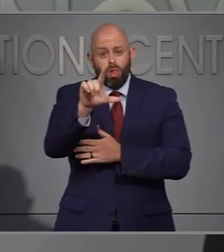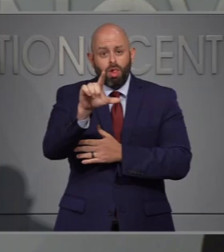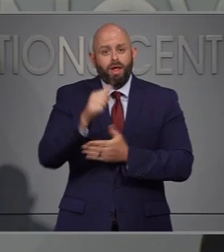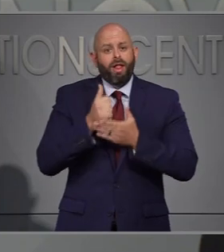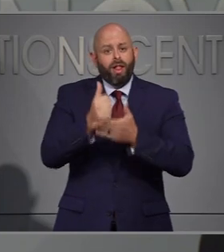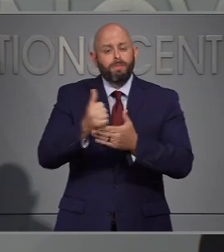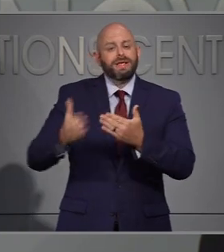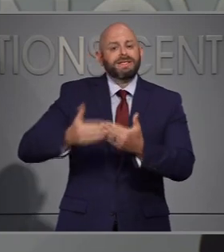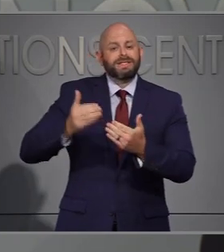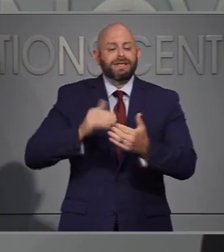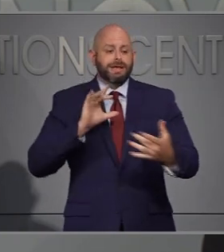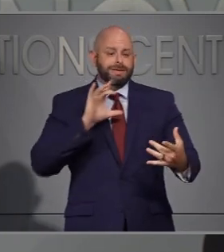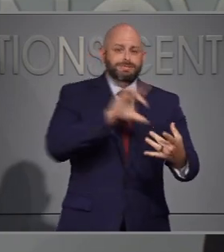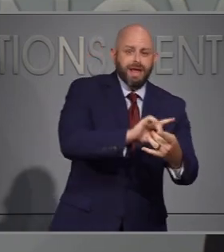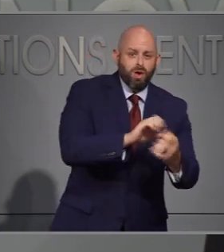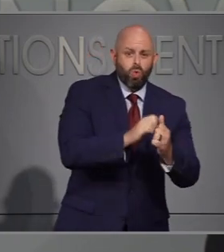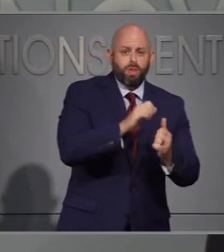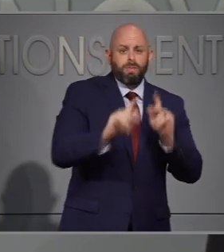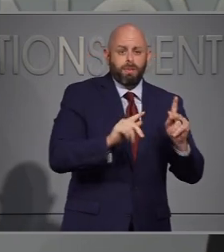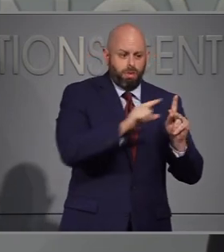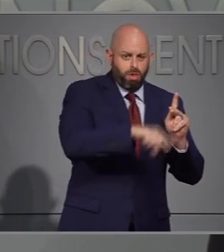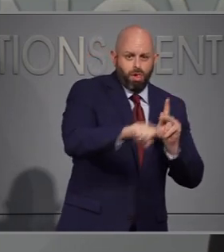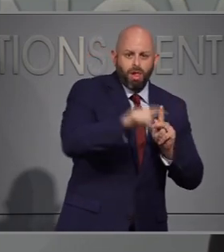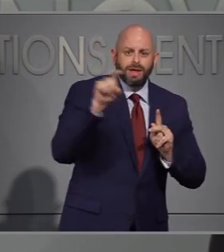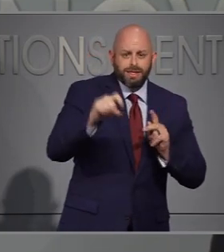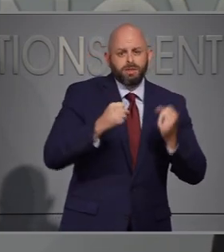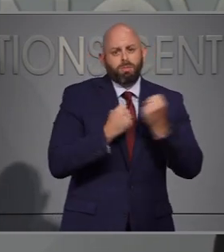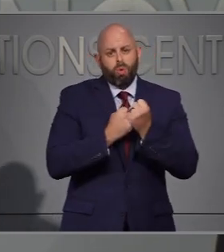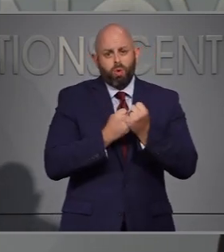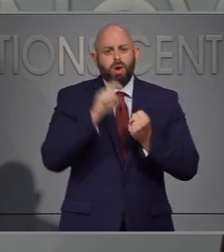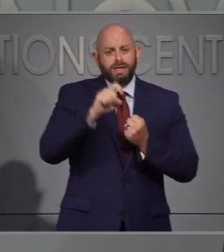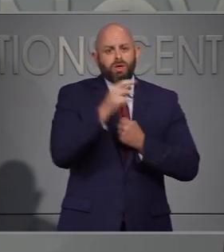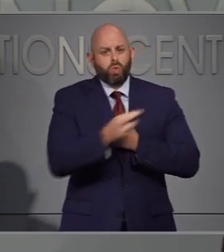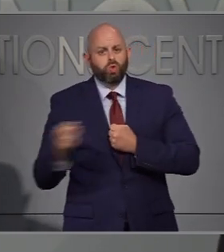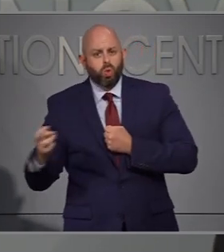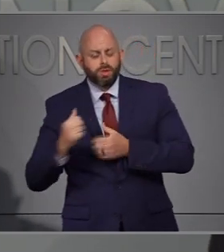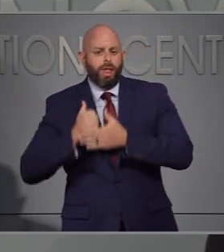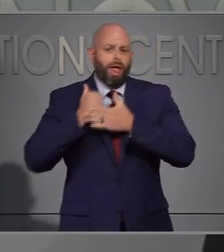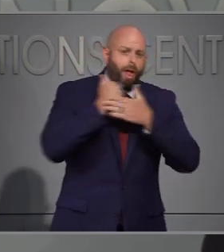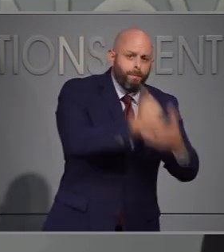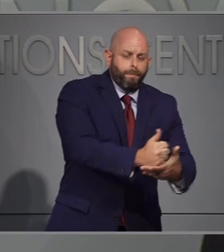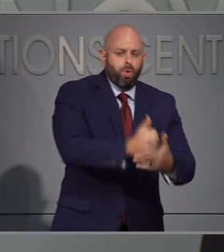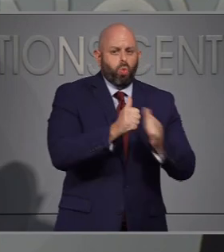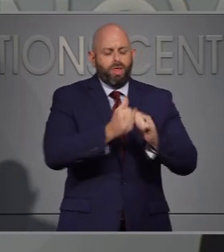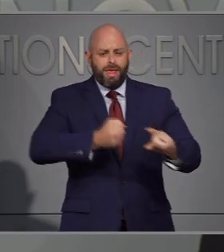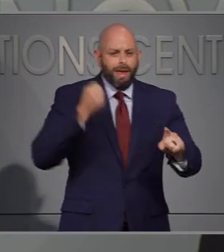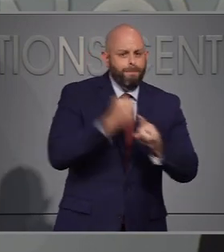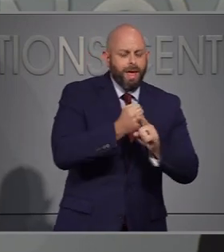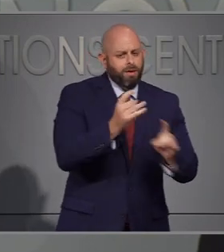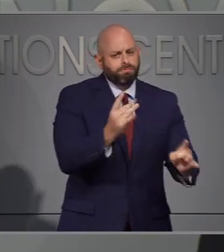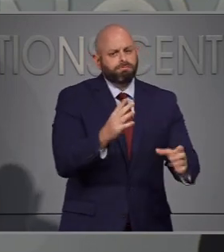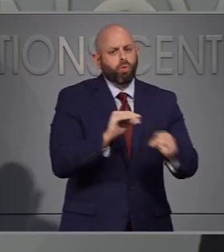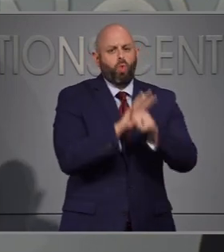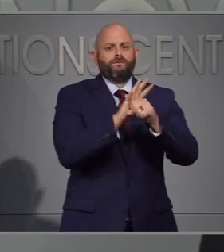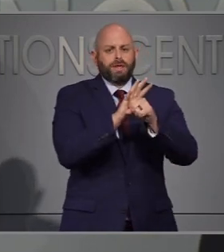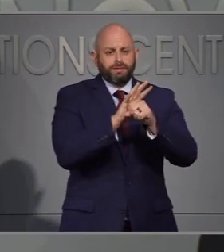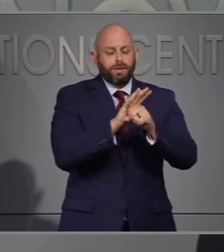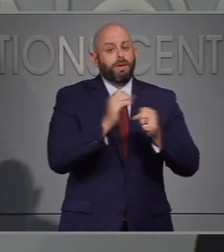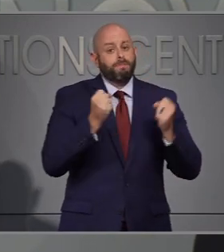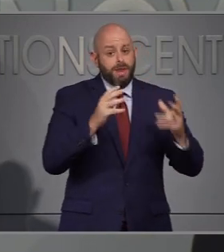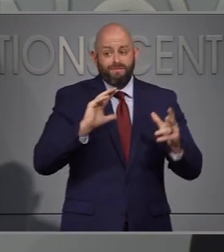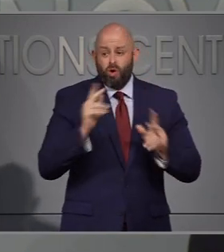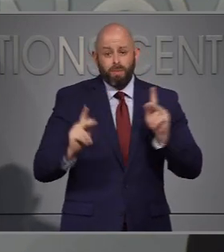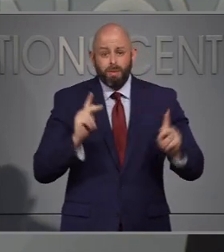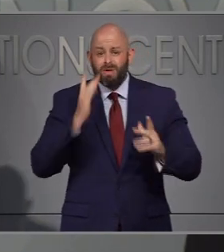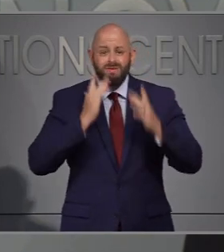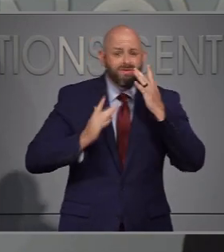with people who need the support and resources to help them address the devastating impact of COVID-19 that's having on many of our